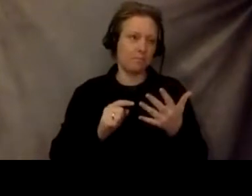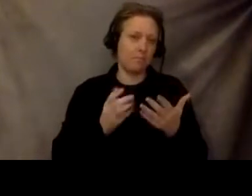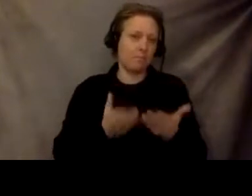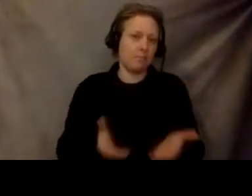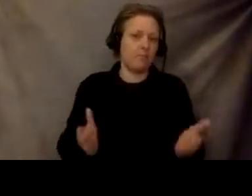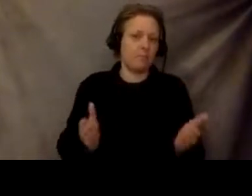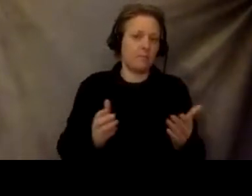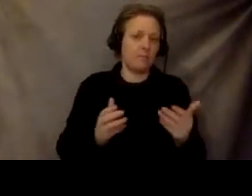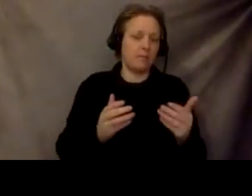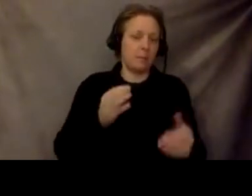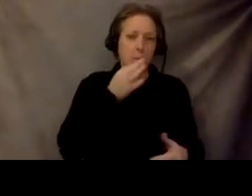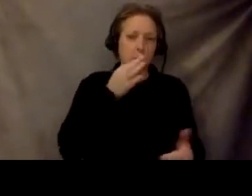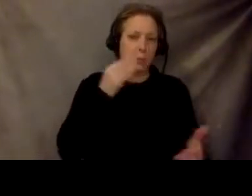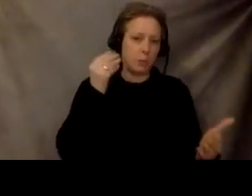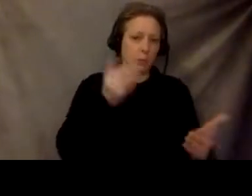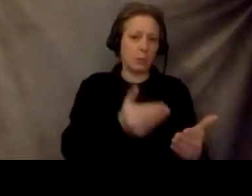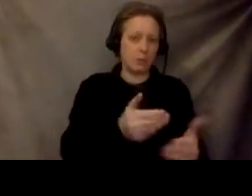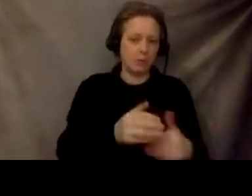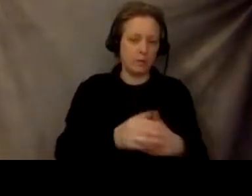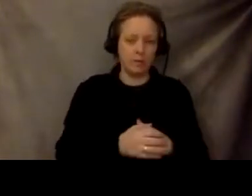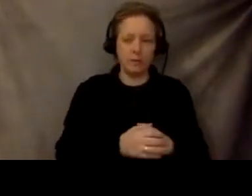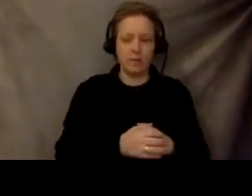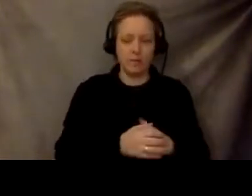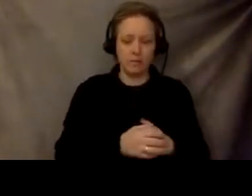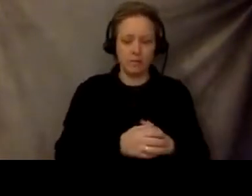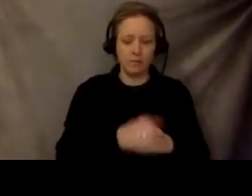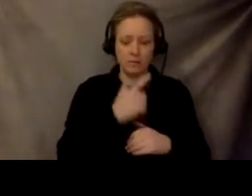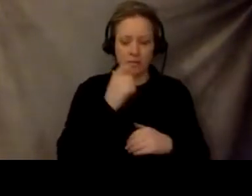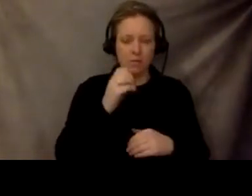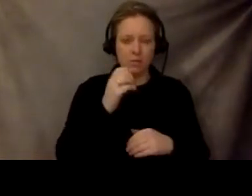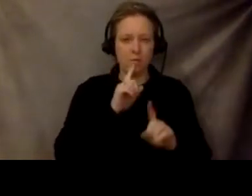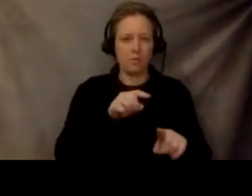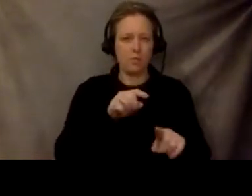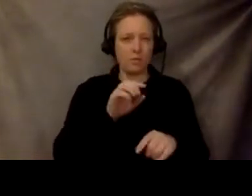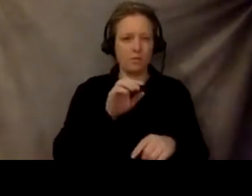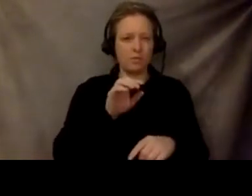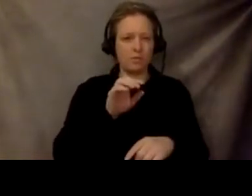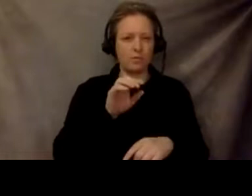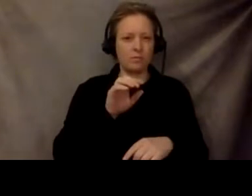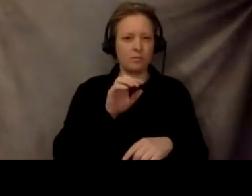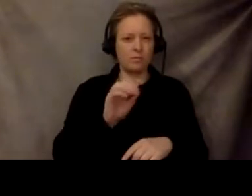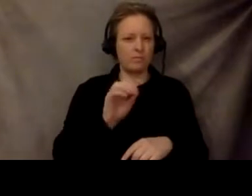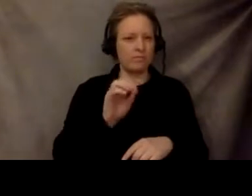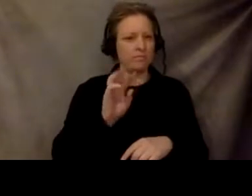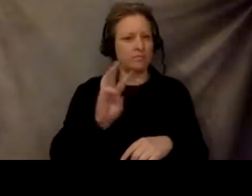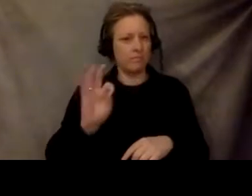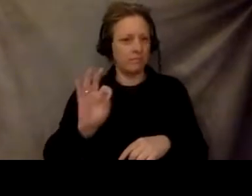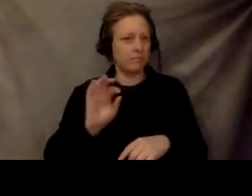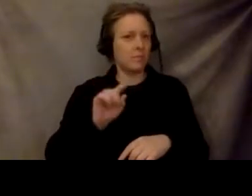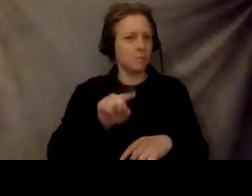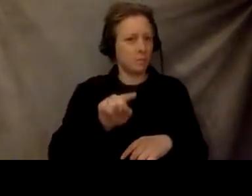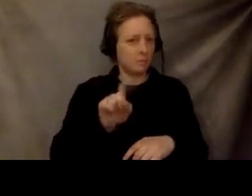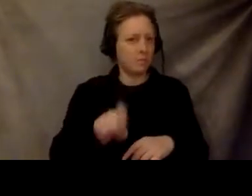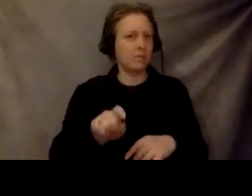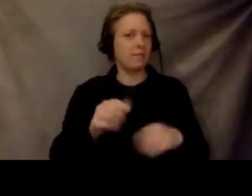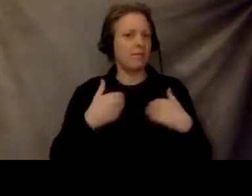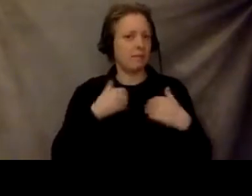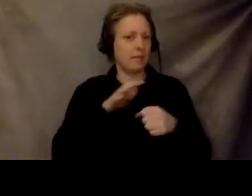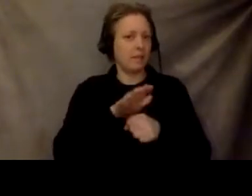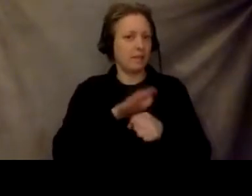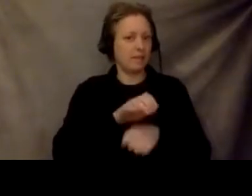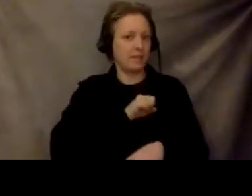remand. And the ordinance 869 that has to be redone. You need to have enough staff in there to handle that, and